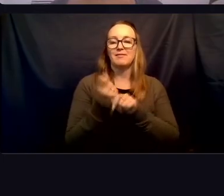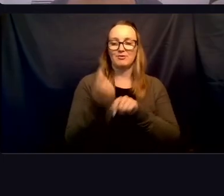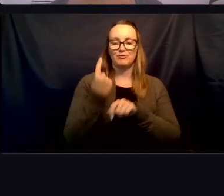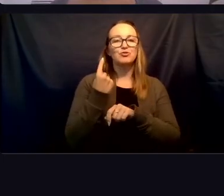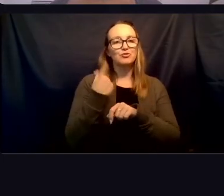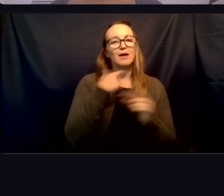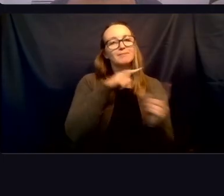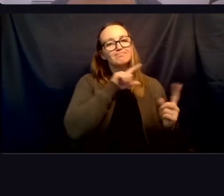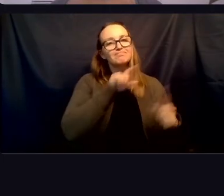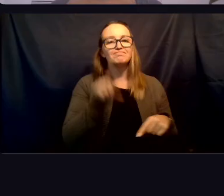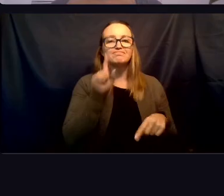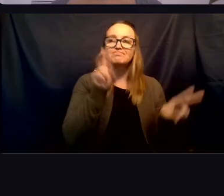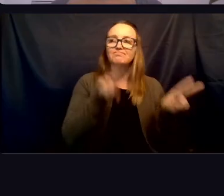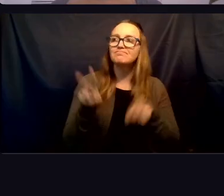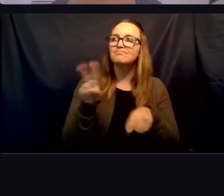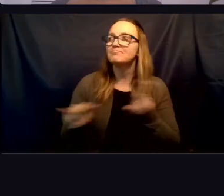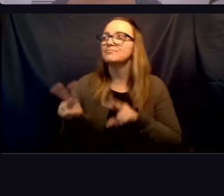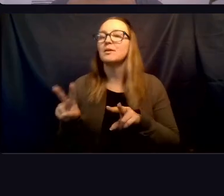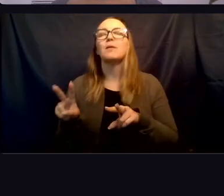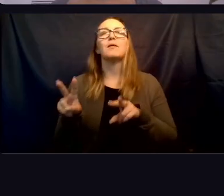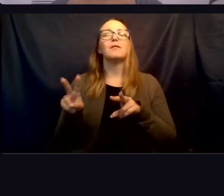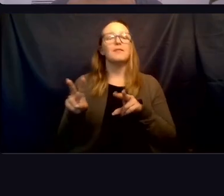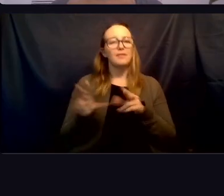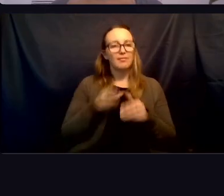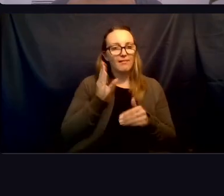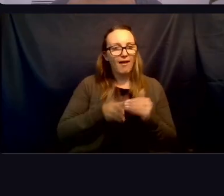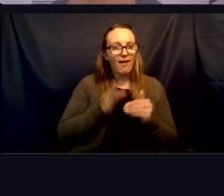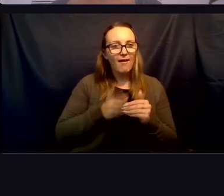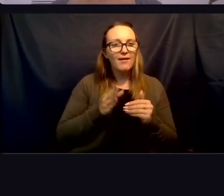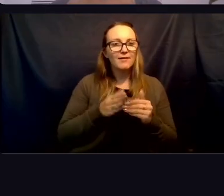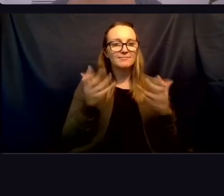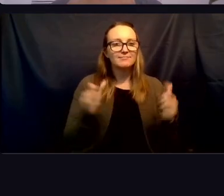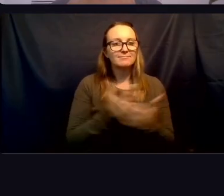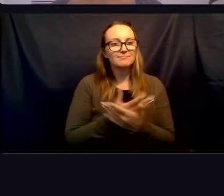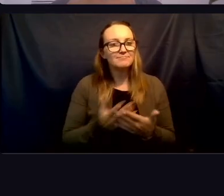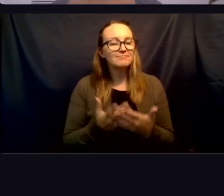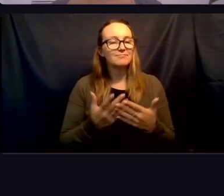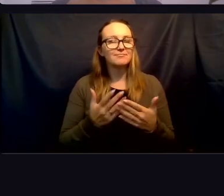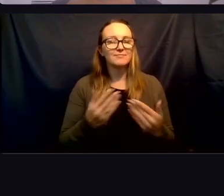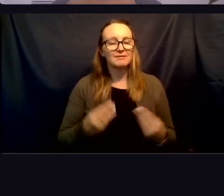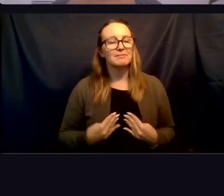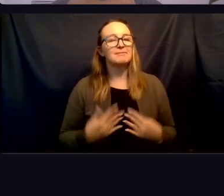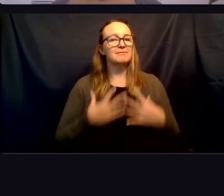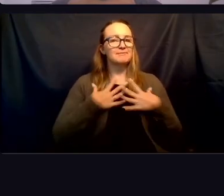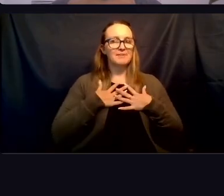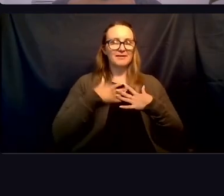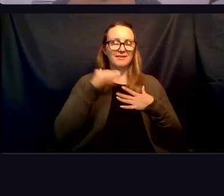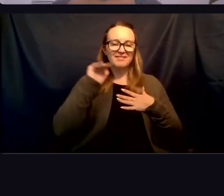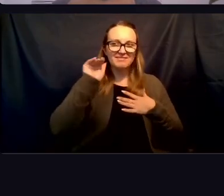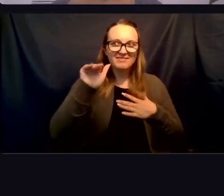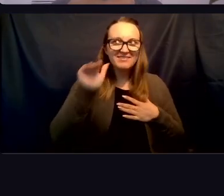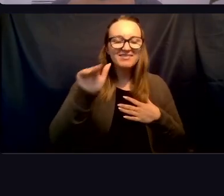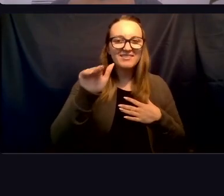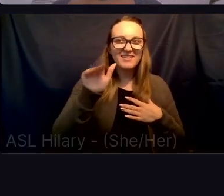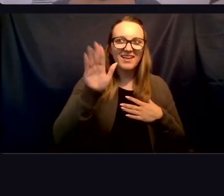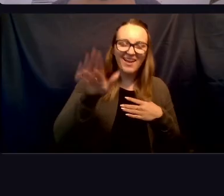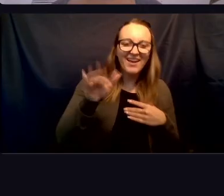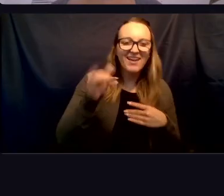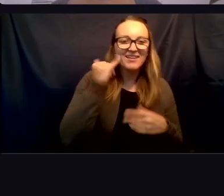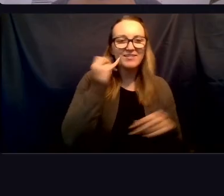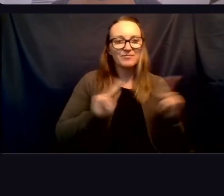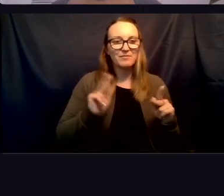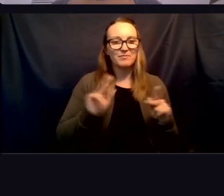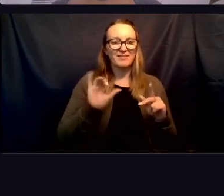and was so inspired at the end of the summit that I said, hey, if folks like me can get out